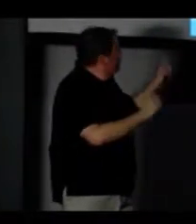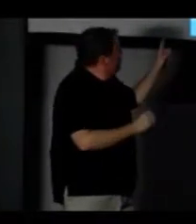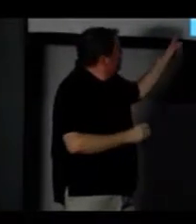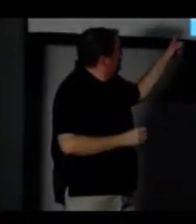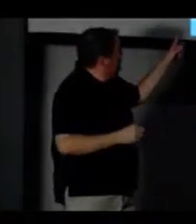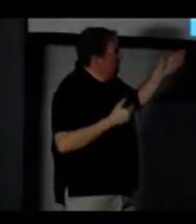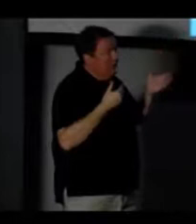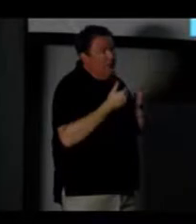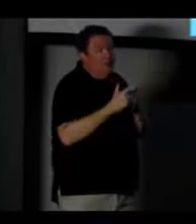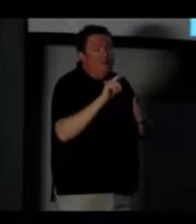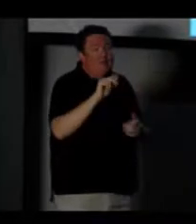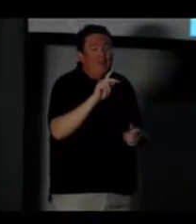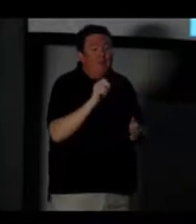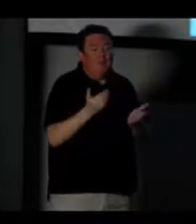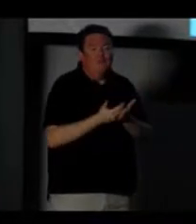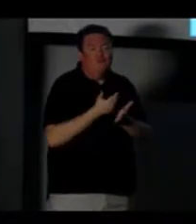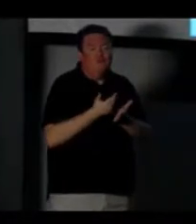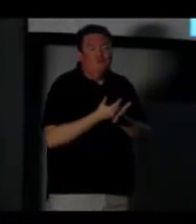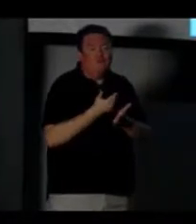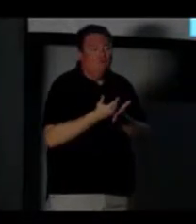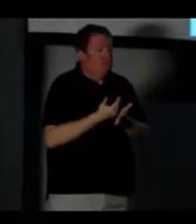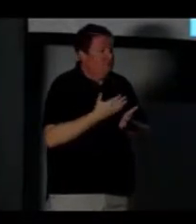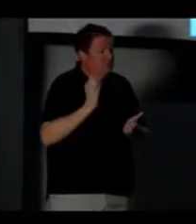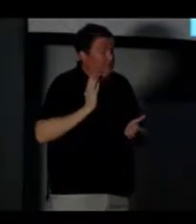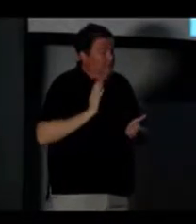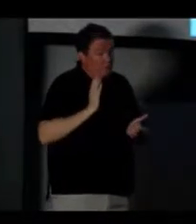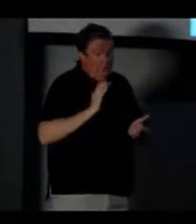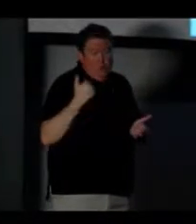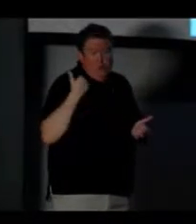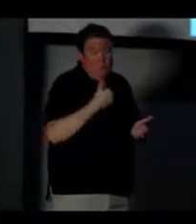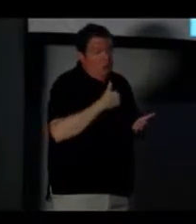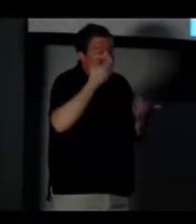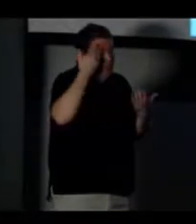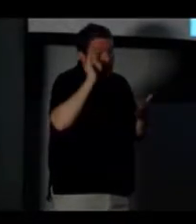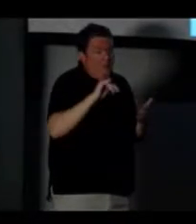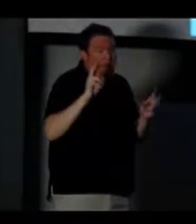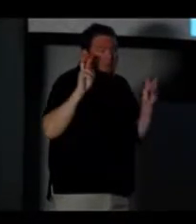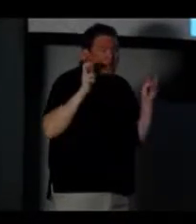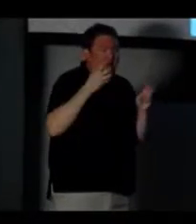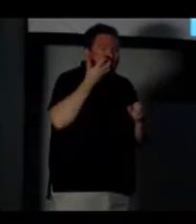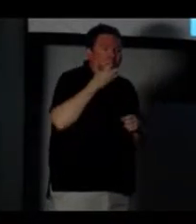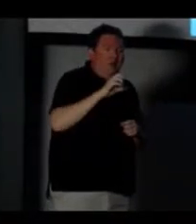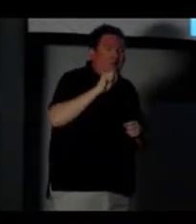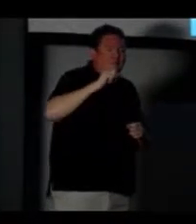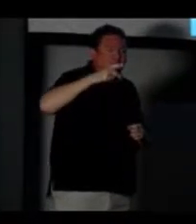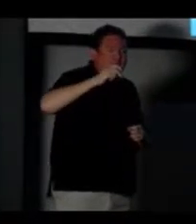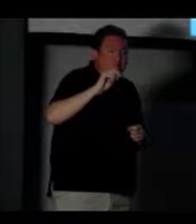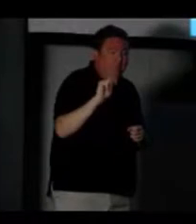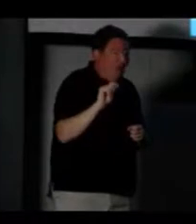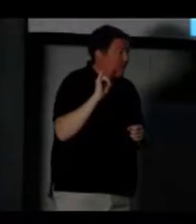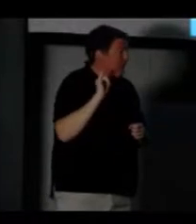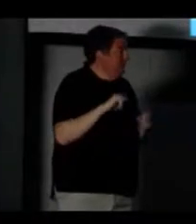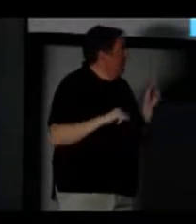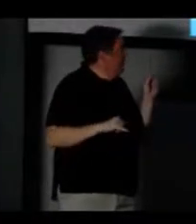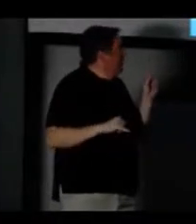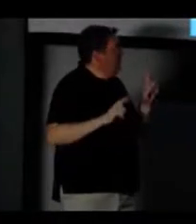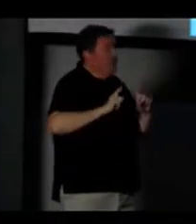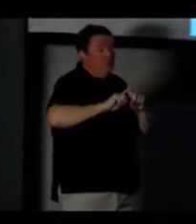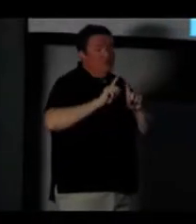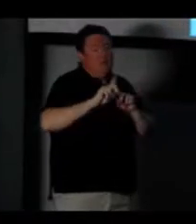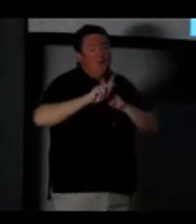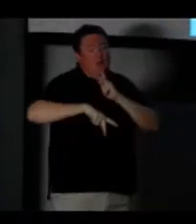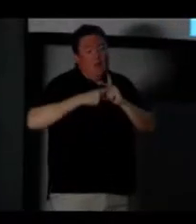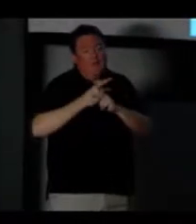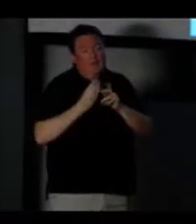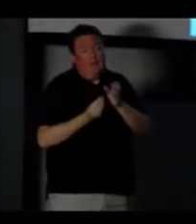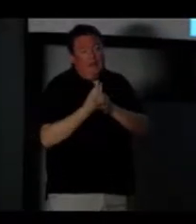that's a new hotspot for these plants. We didn't previously know of that hotspot. It turns out that it's probably for different sorts of plants